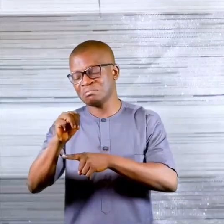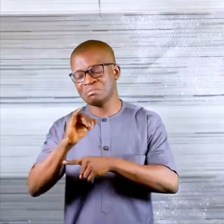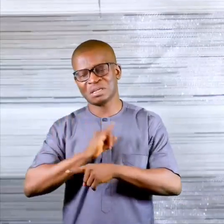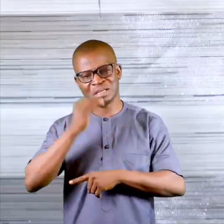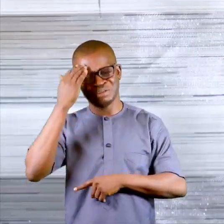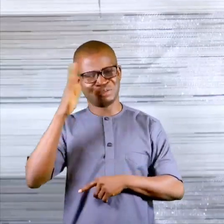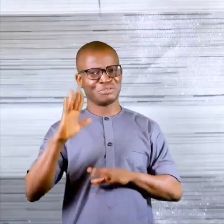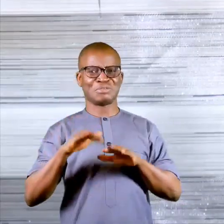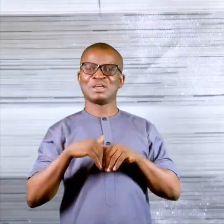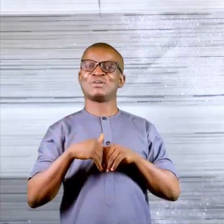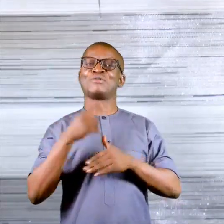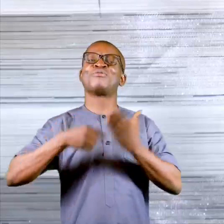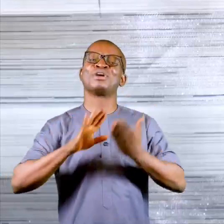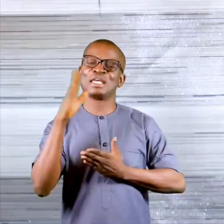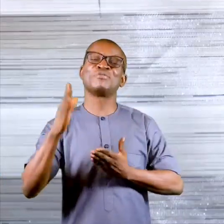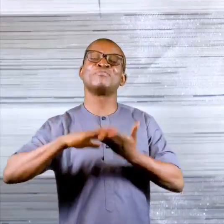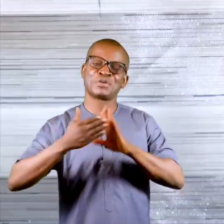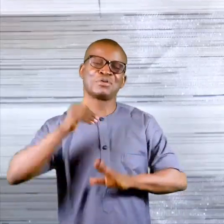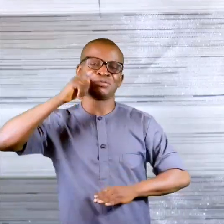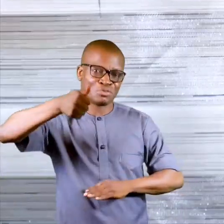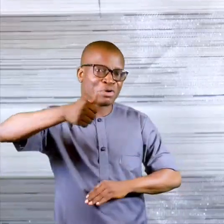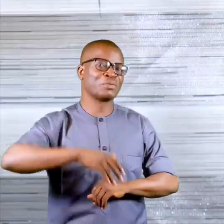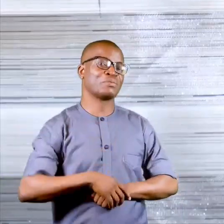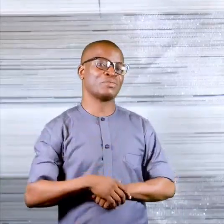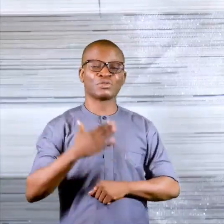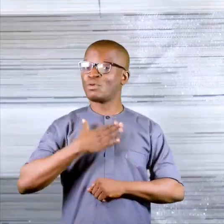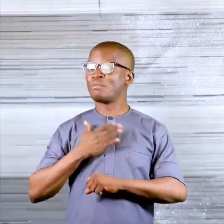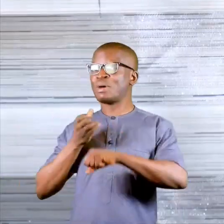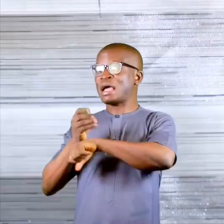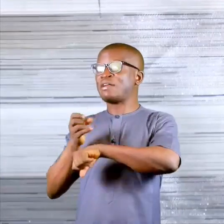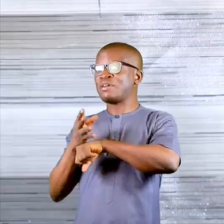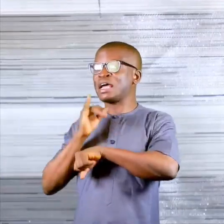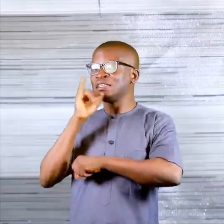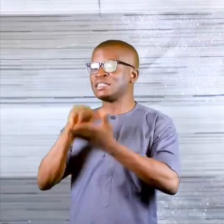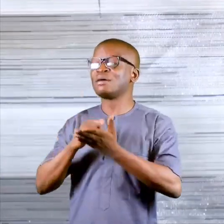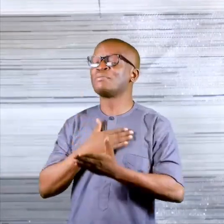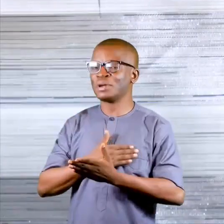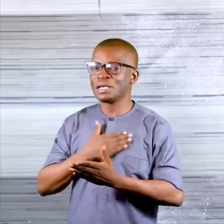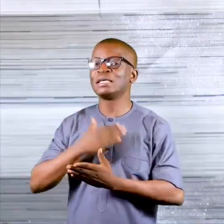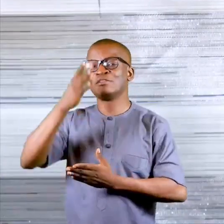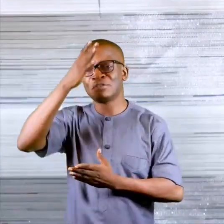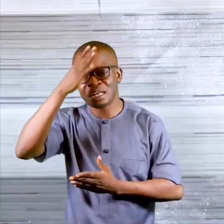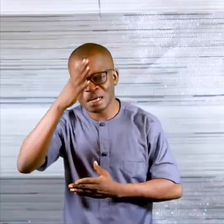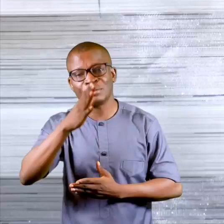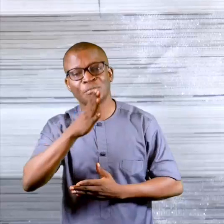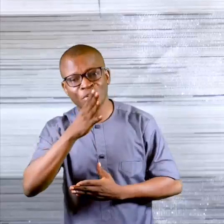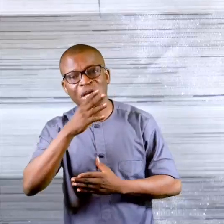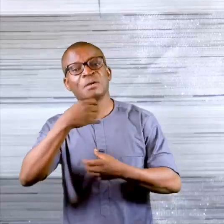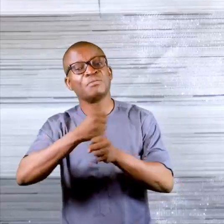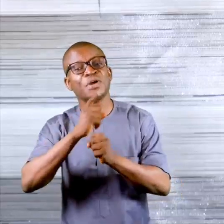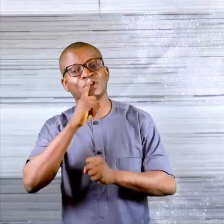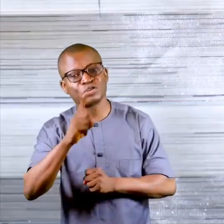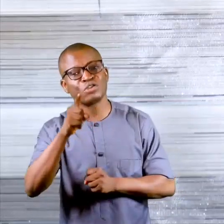I don't know who will be falling tomorrow. So my advice is parents should ensure that